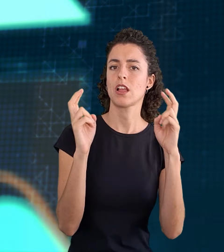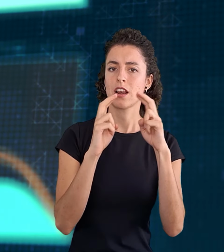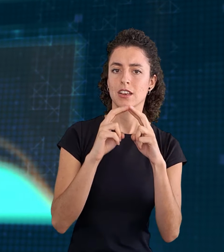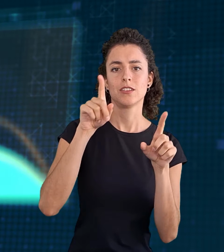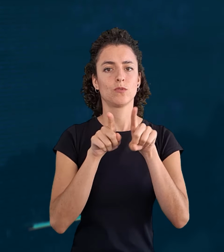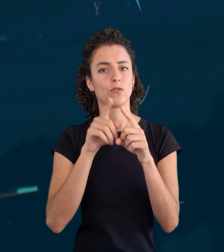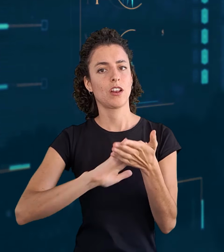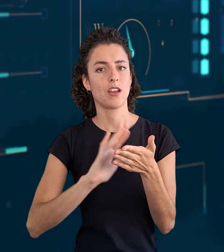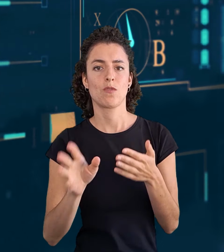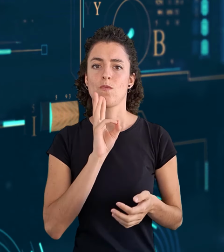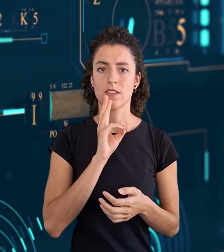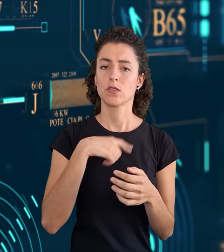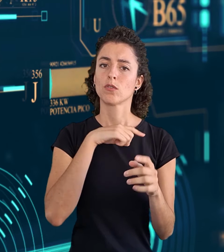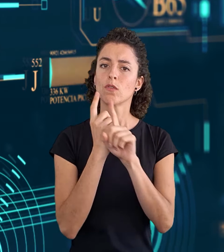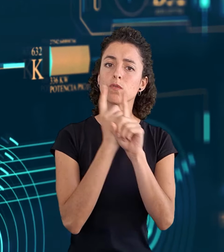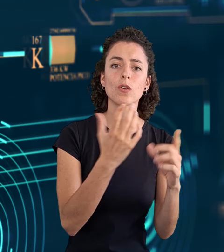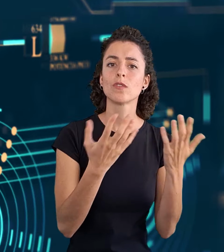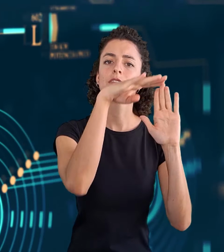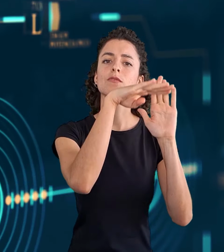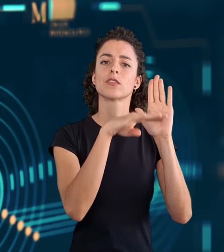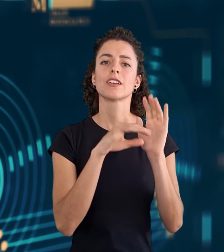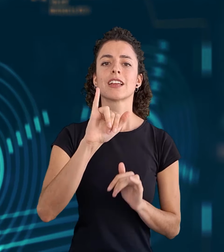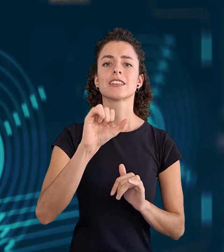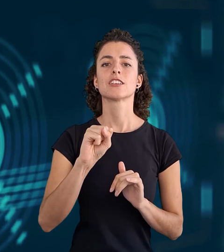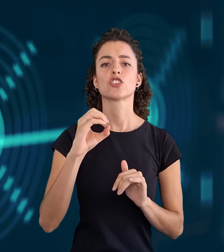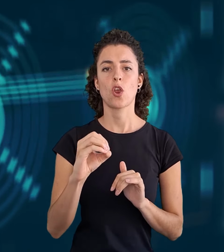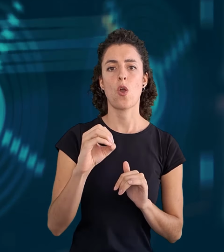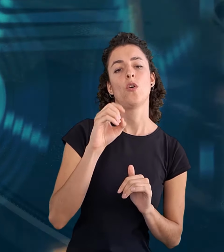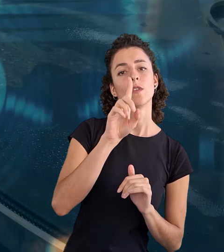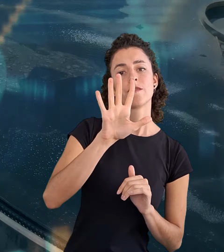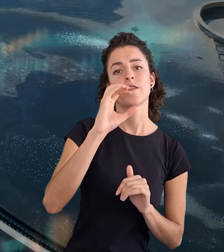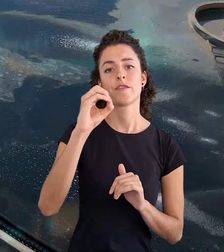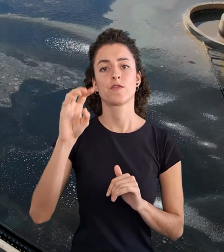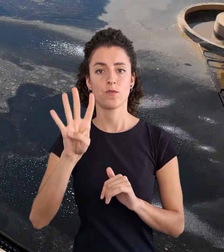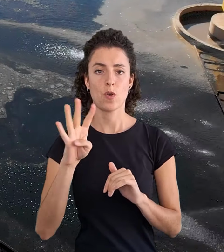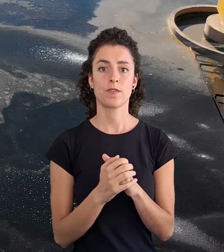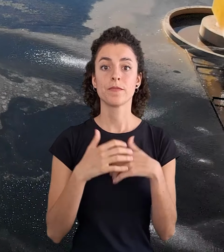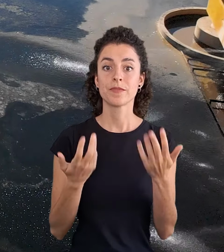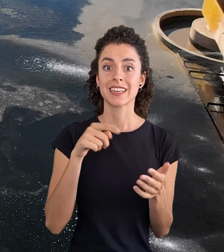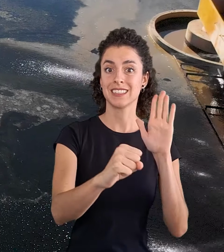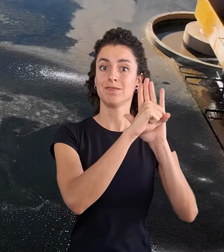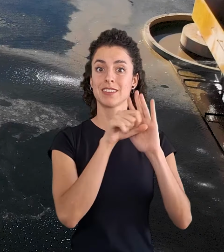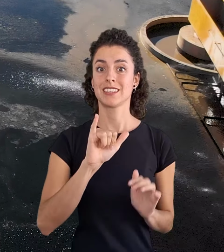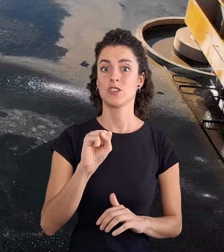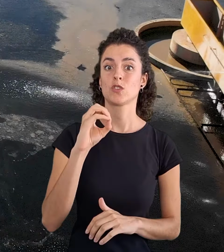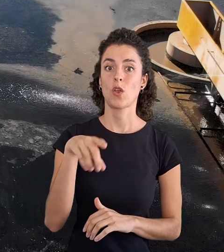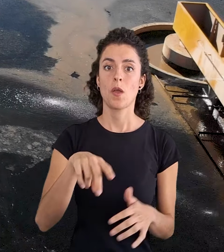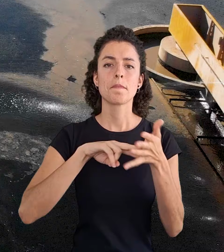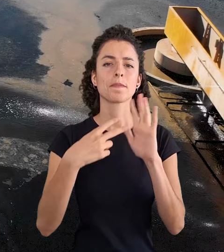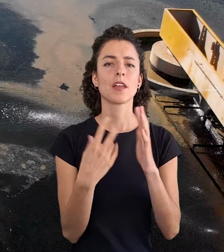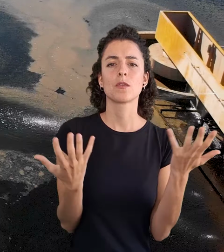norm ISO 50001, its jurisdiction ruling over wastewater treatment.